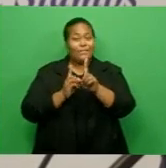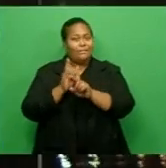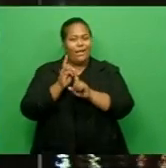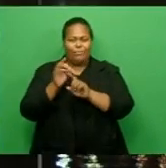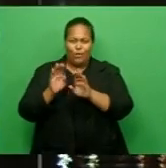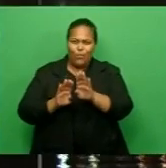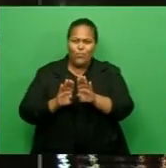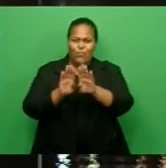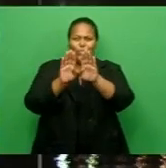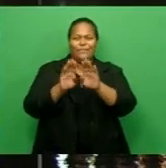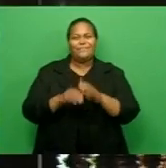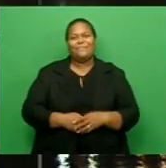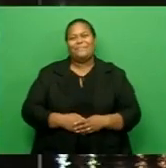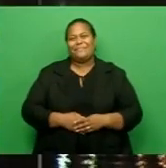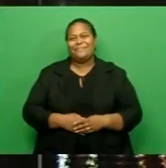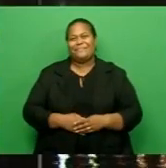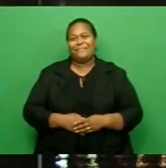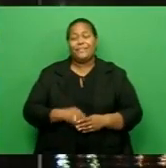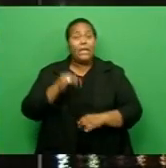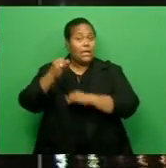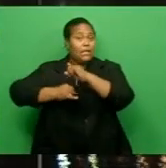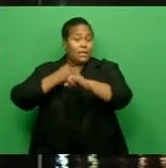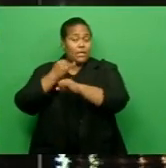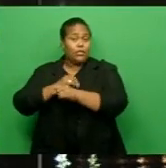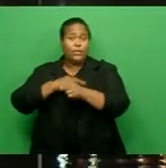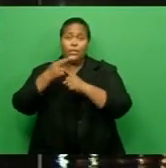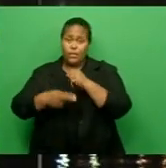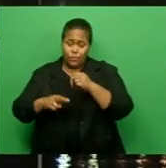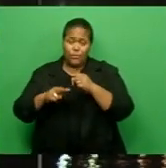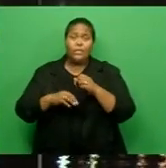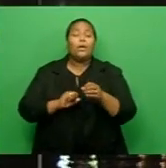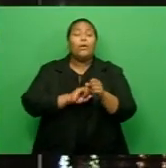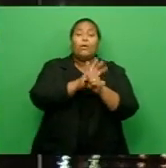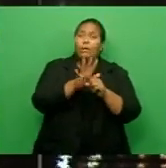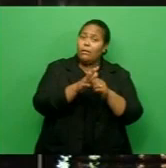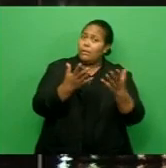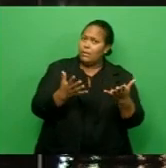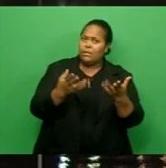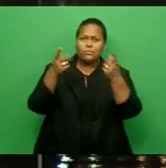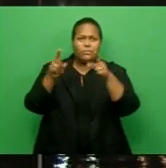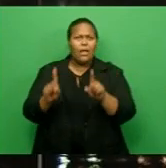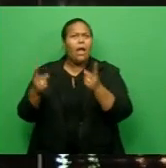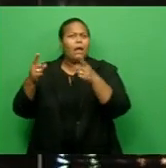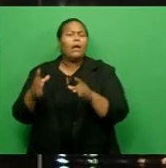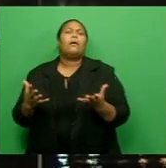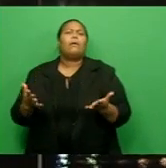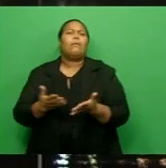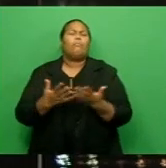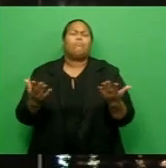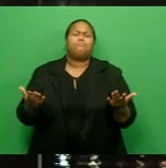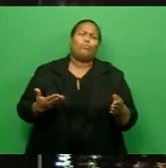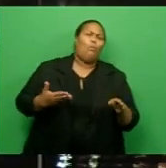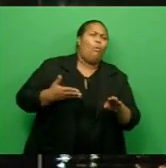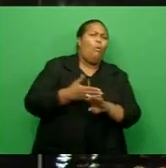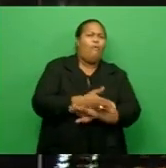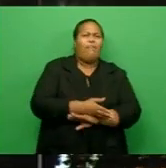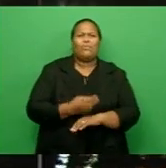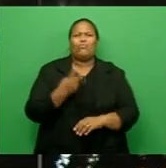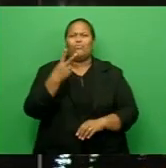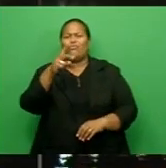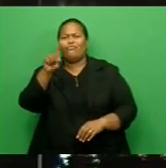steadily. And turning overseas, daily COVID-19 deaths are soaring in the United States, reaching more than